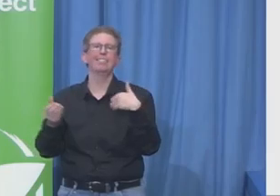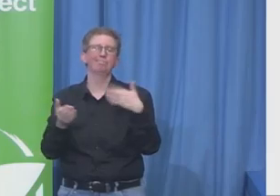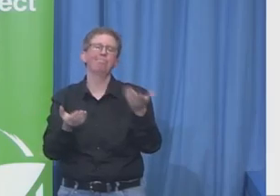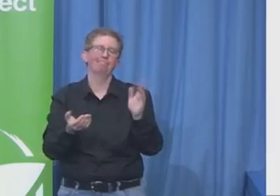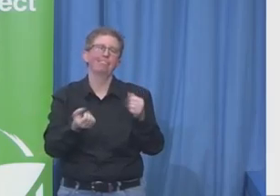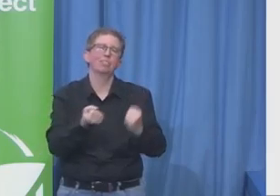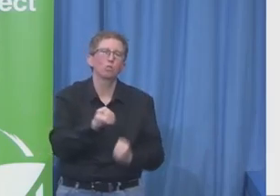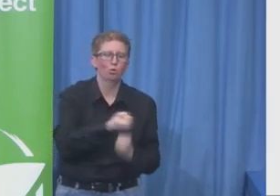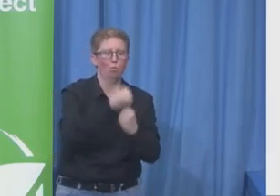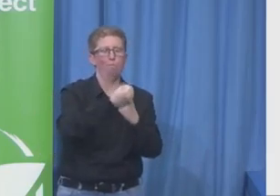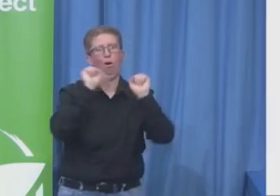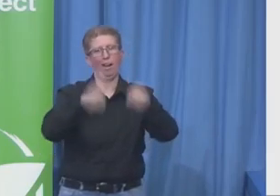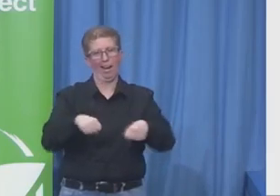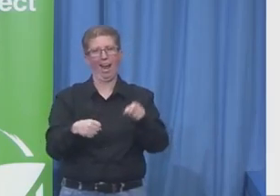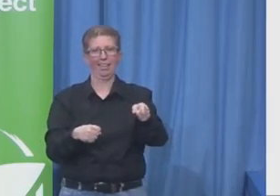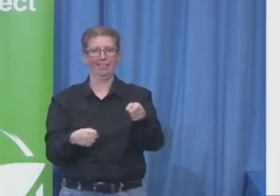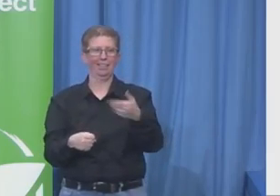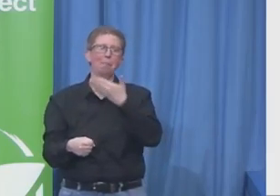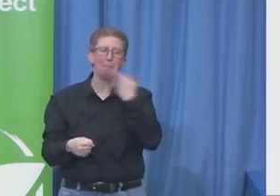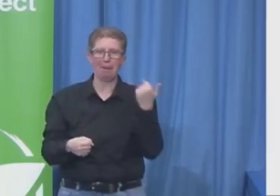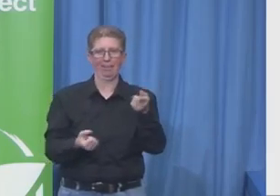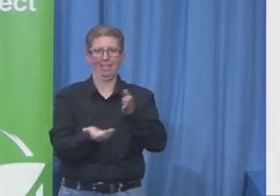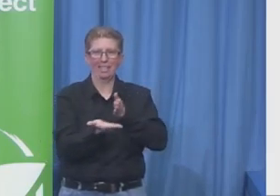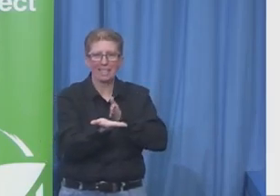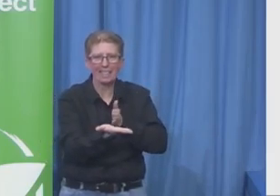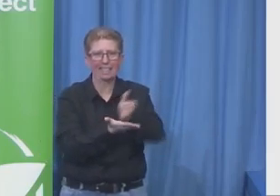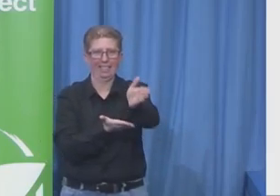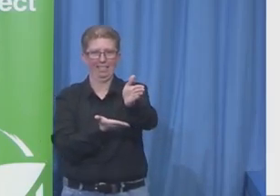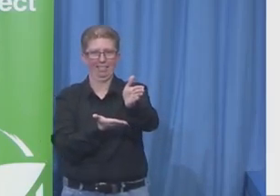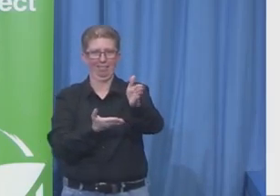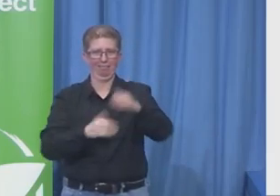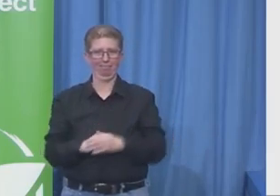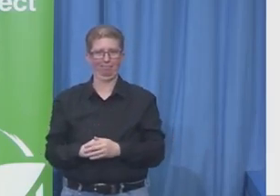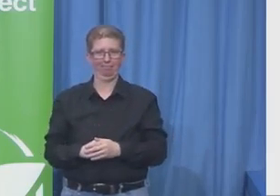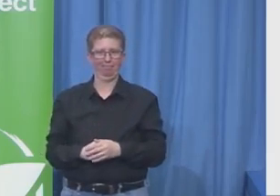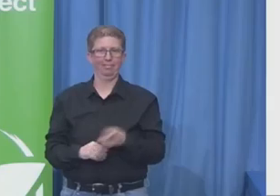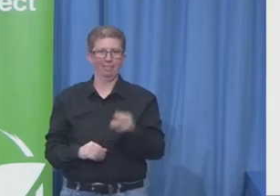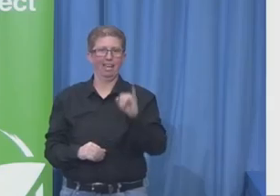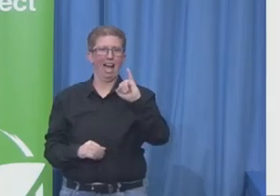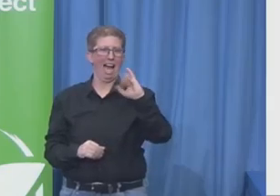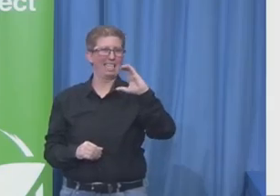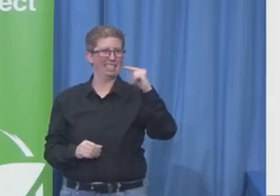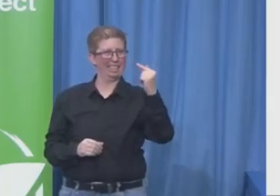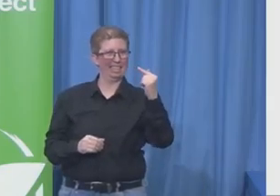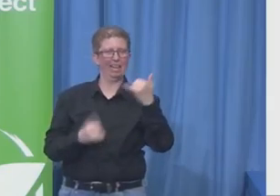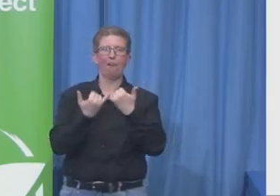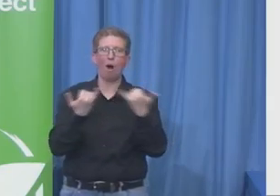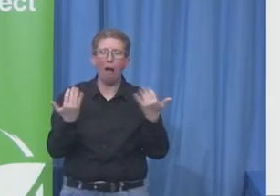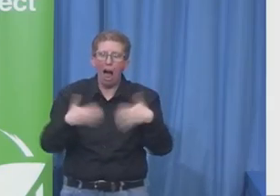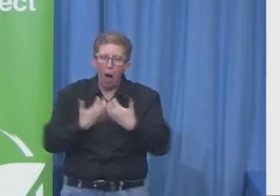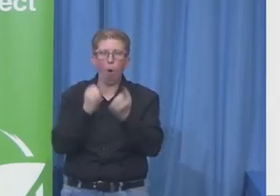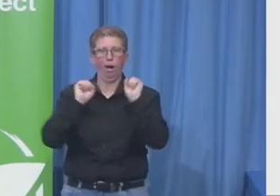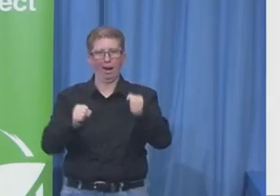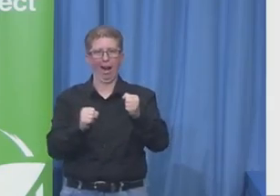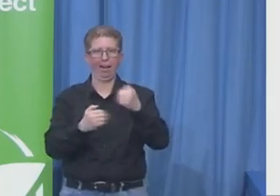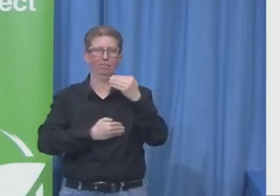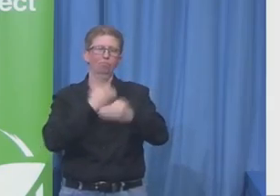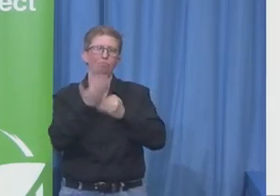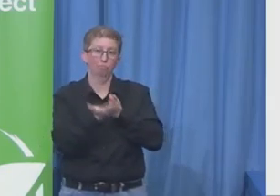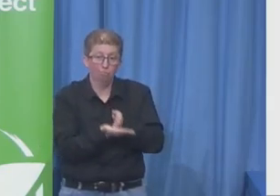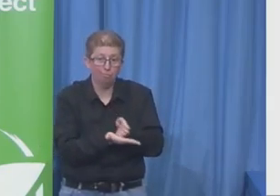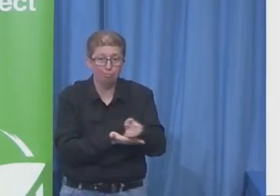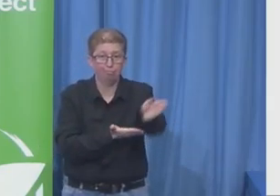right? So that's one way of mainstreaming from the analytical point of view. The other point is to look at projects. So again, if